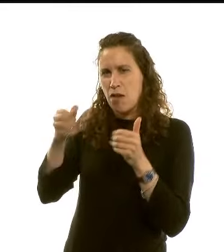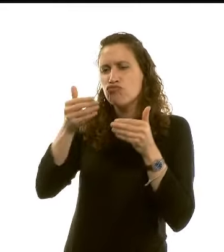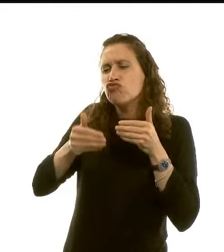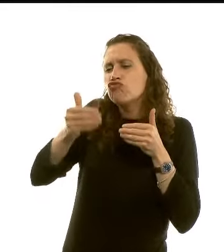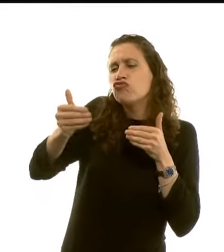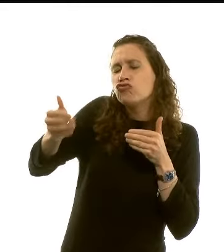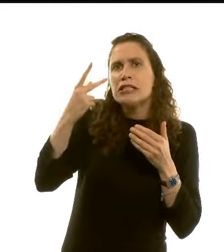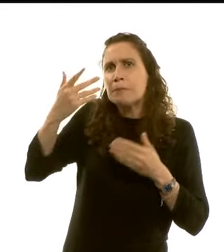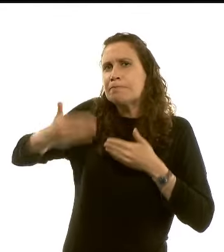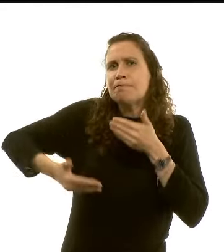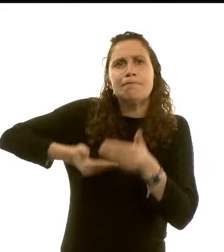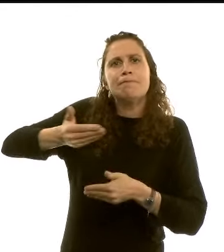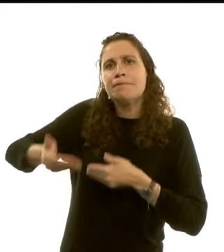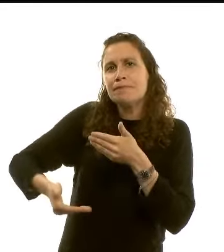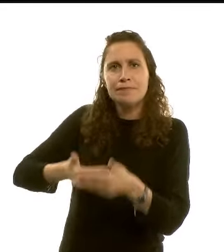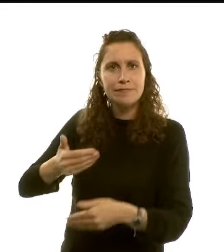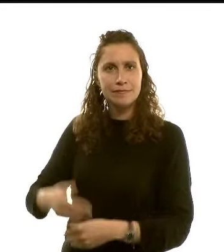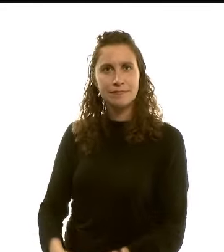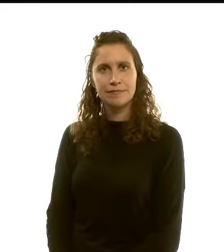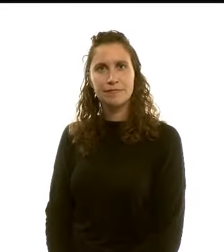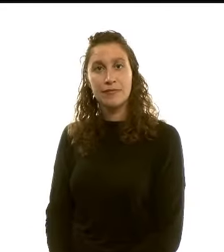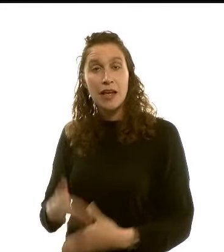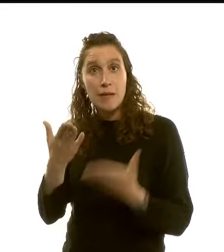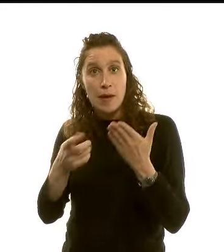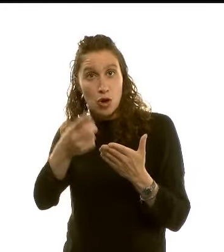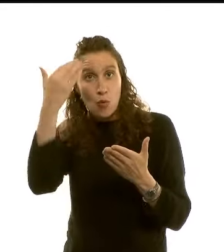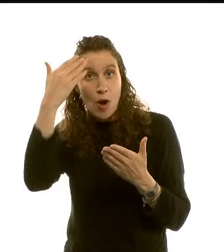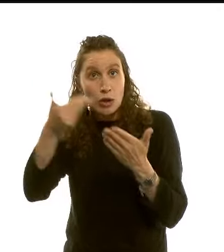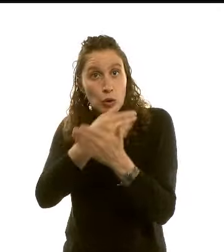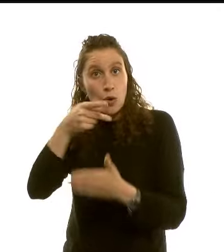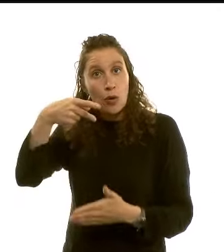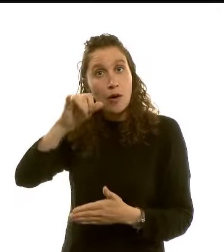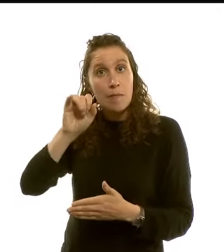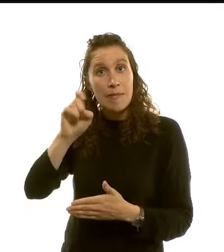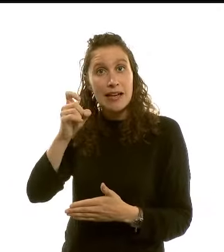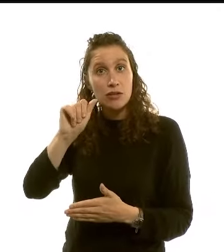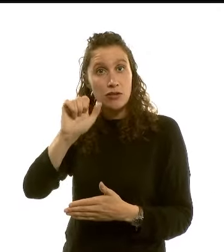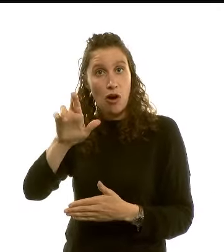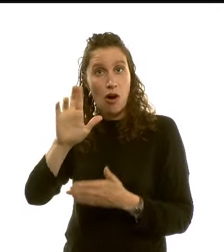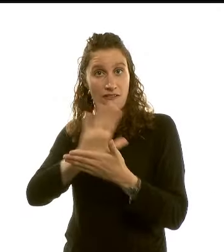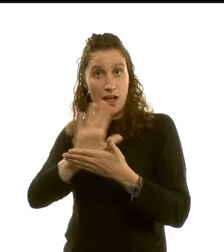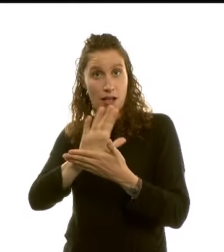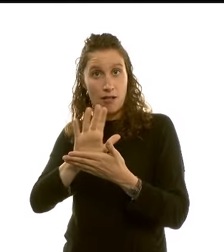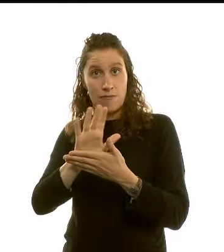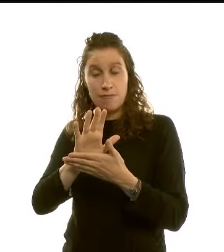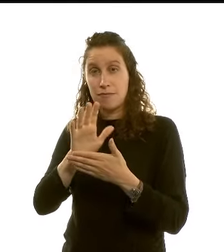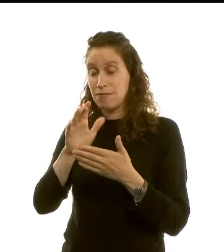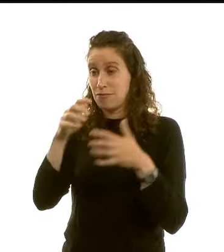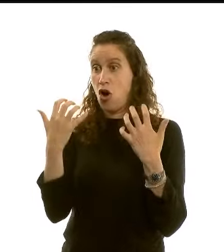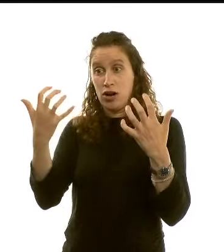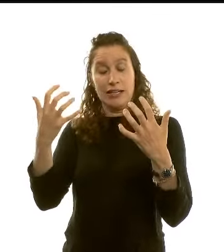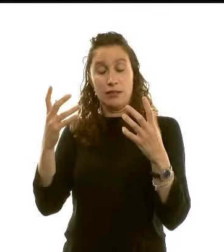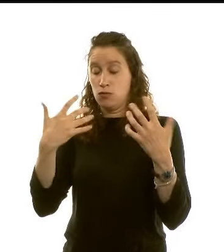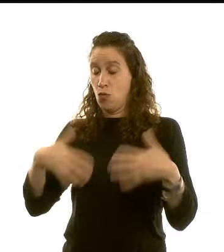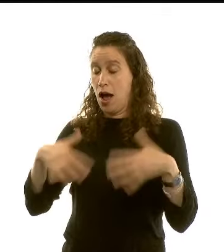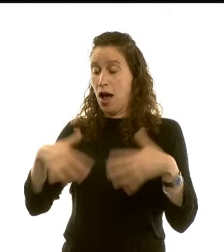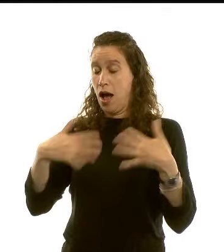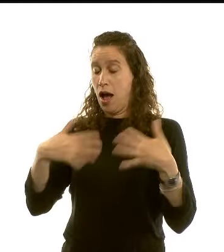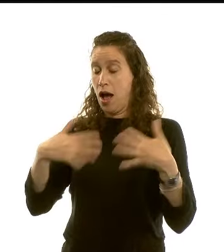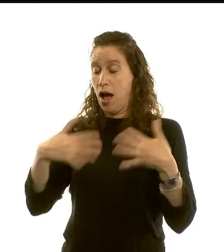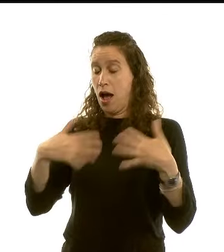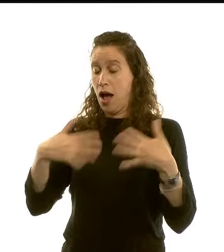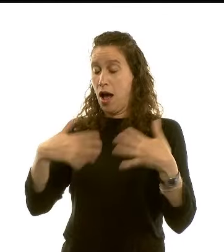getting on. Now, Joel, you may be aware of a new Pixar movie currently wowing audiences around the world. Oh, I have absolutely no idea. I haven't read the